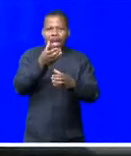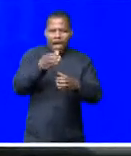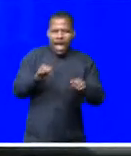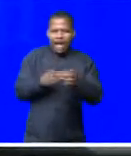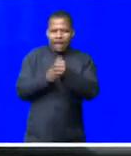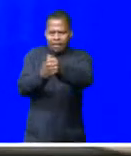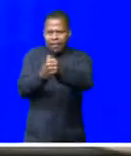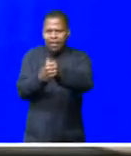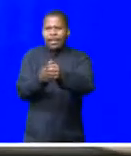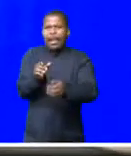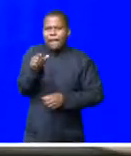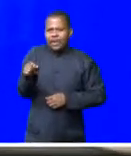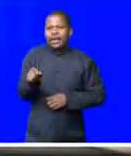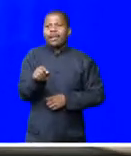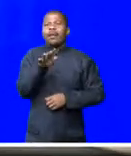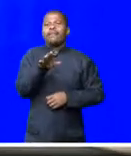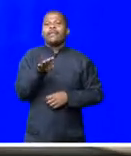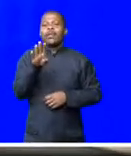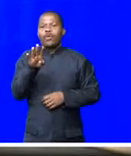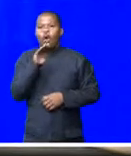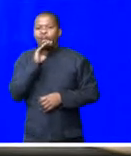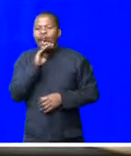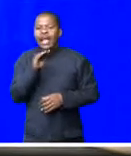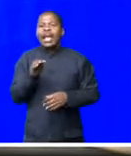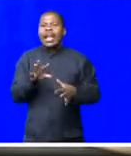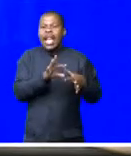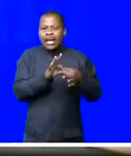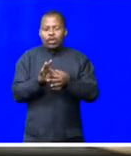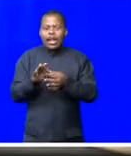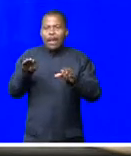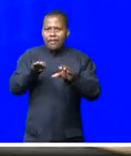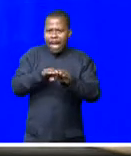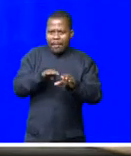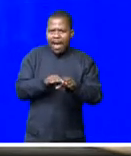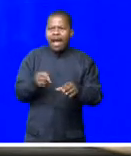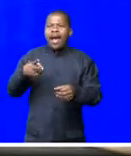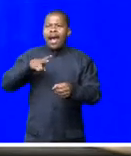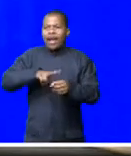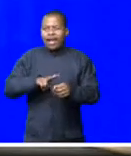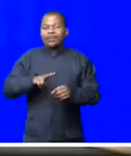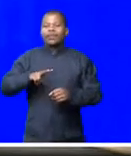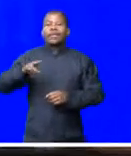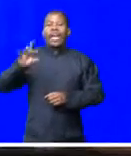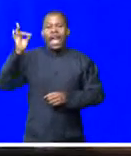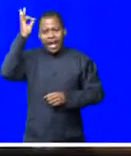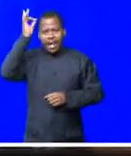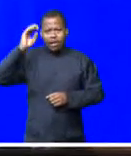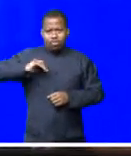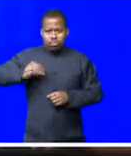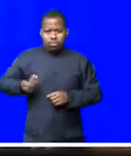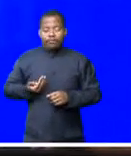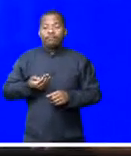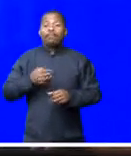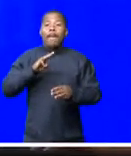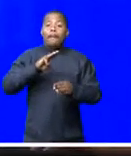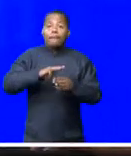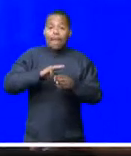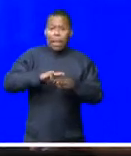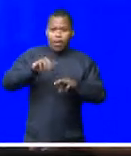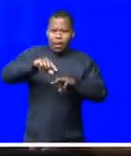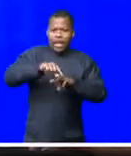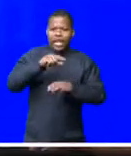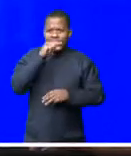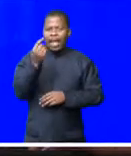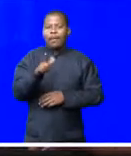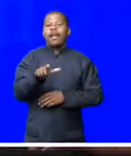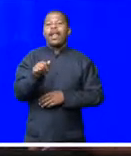lasihlanu nakune laba ngemalunga akaCommonwealth. Imbube isingethwe inkosikati Makela Fogiane kulolu